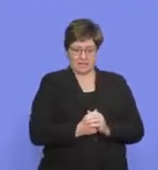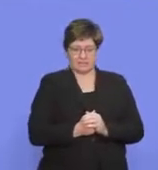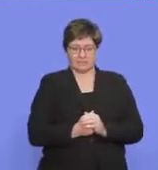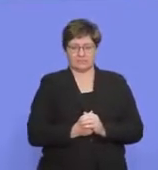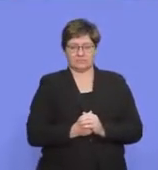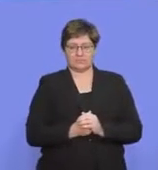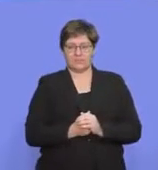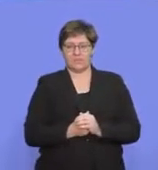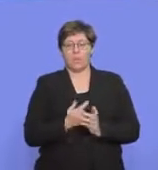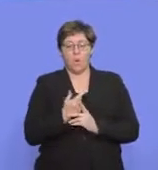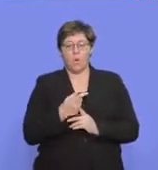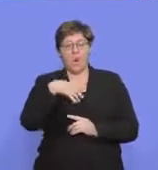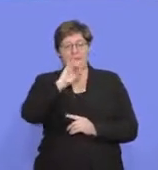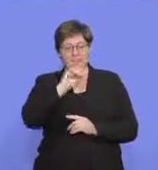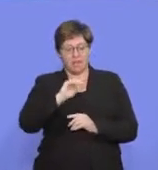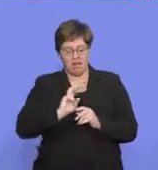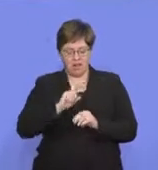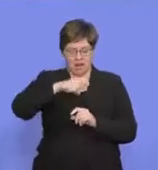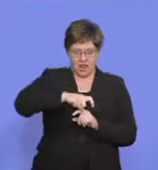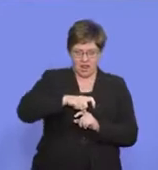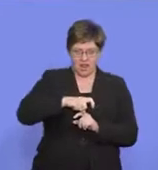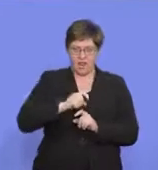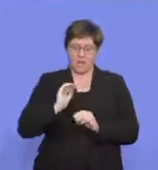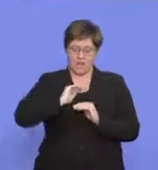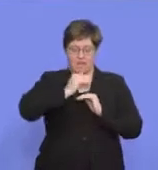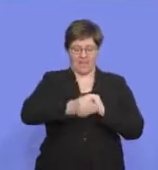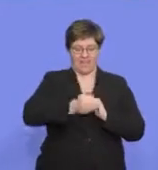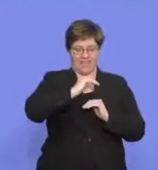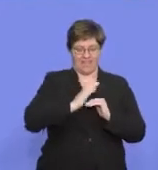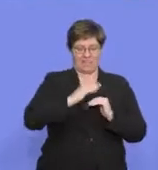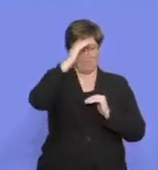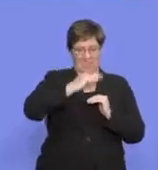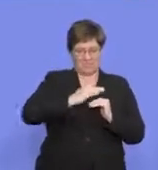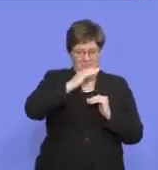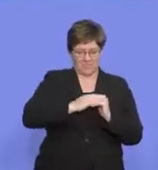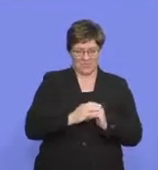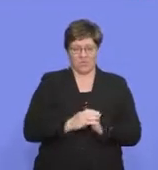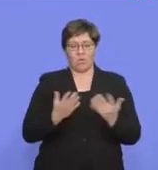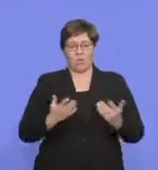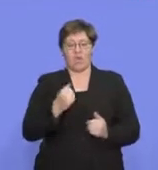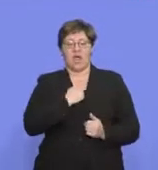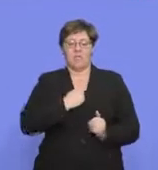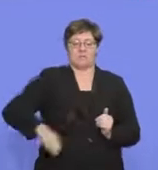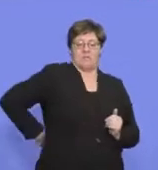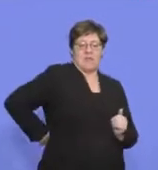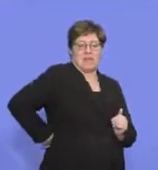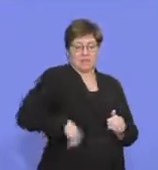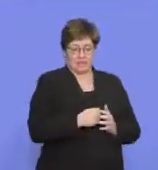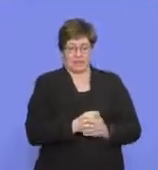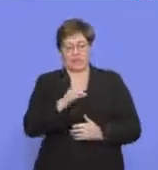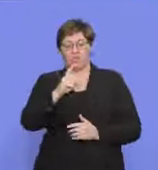if an animal is standing like this, remember his back is on top. So the top part or the back part, that's